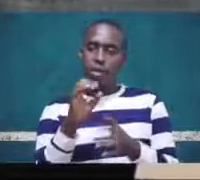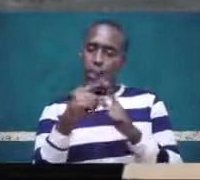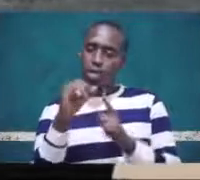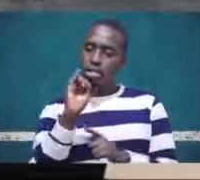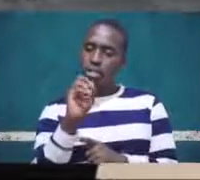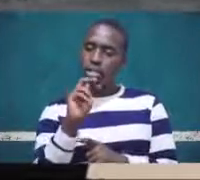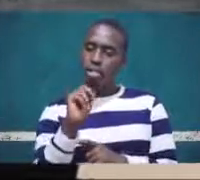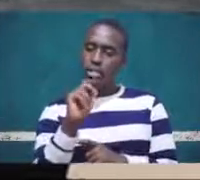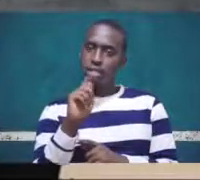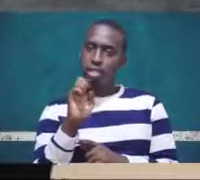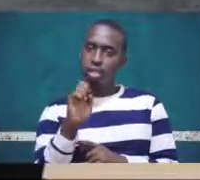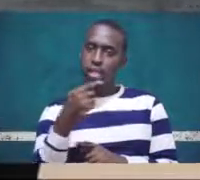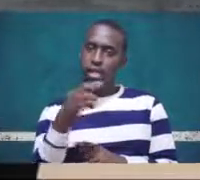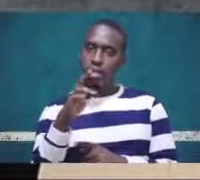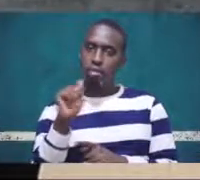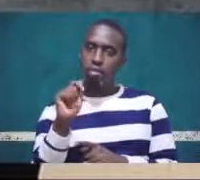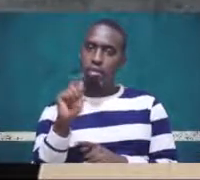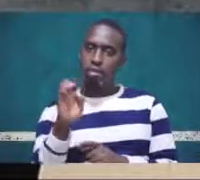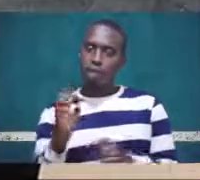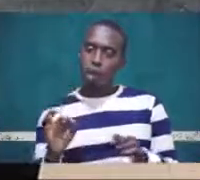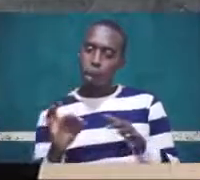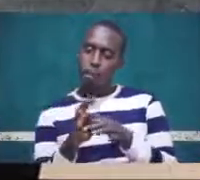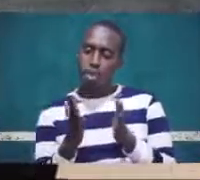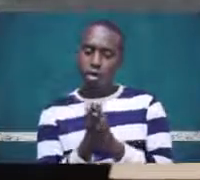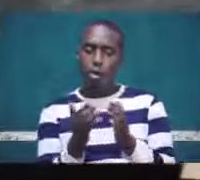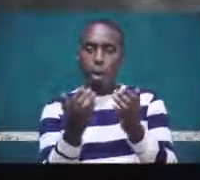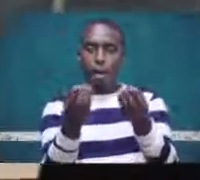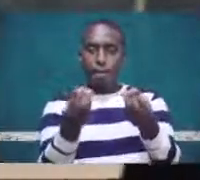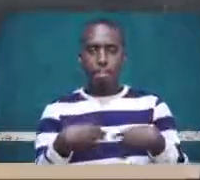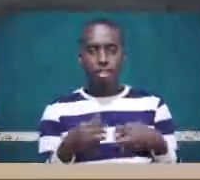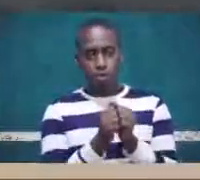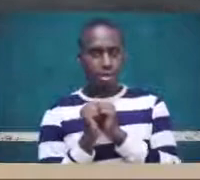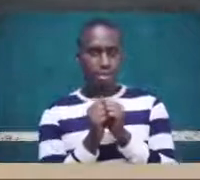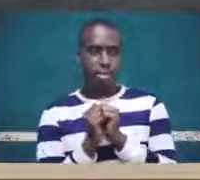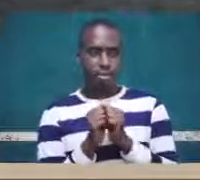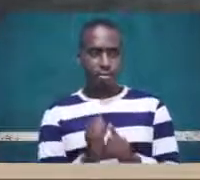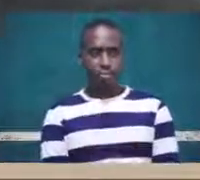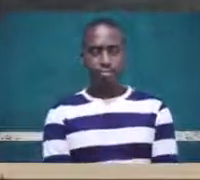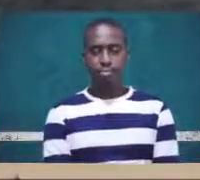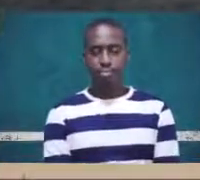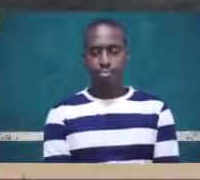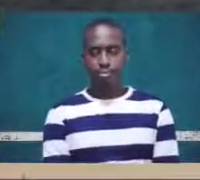integrate means to combine or to bring together. To combine